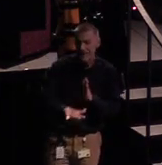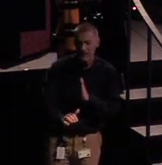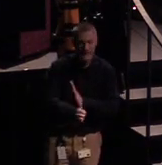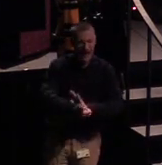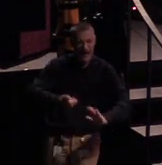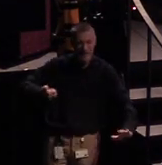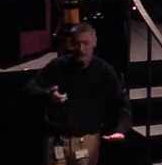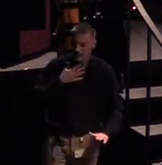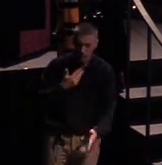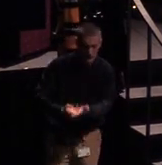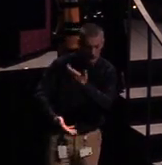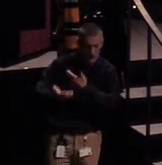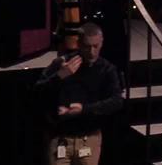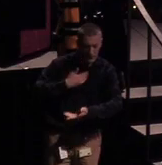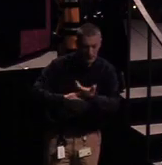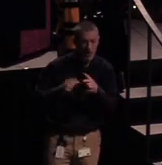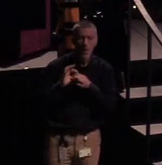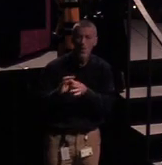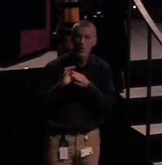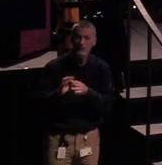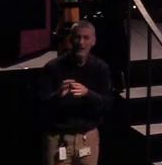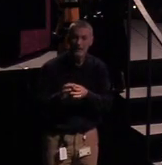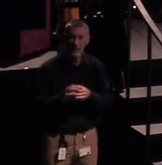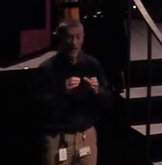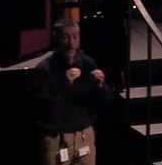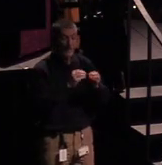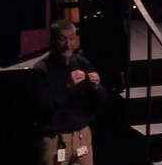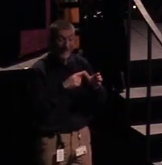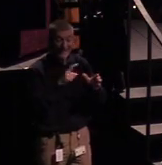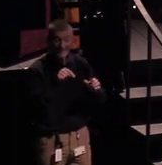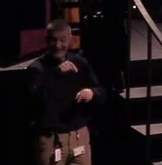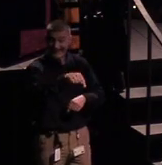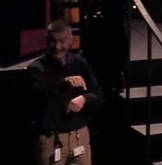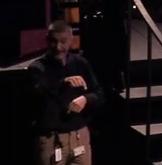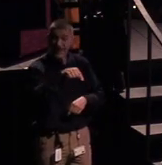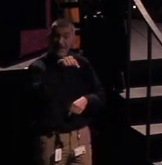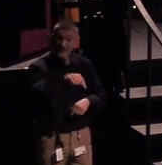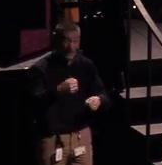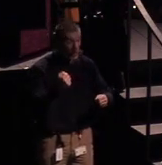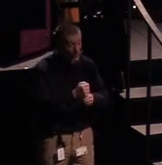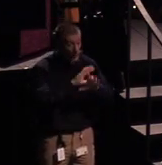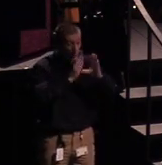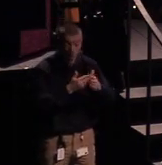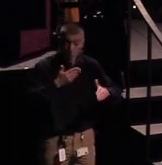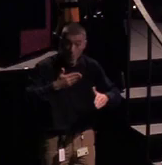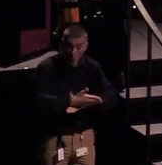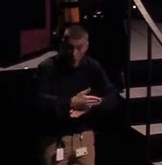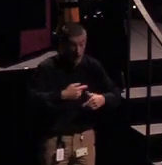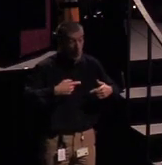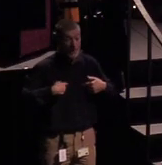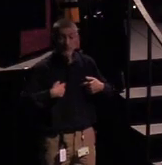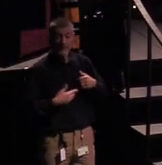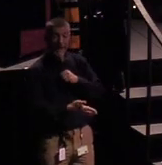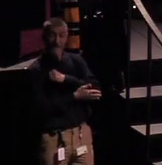we've worked with BAC is that we have not done the work for them they have done the work and we have been part of guiding and supporting that